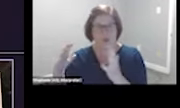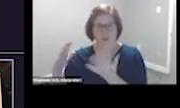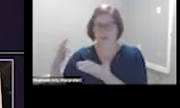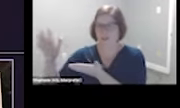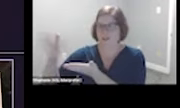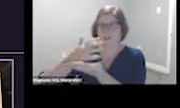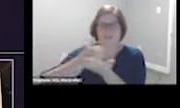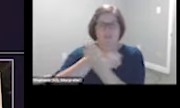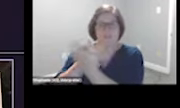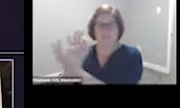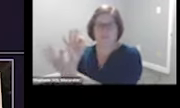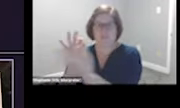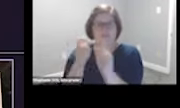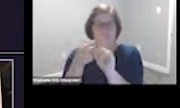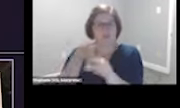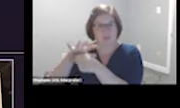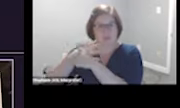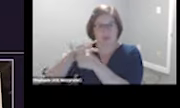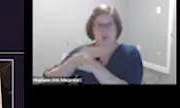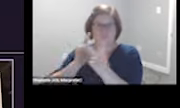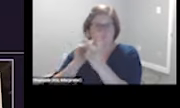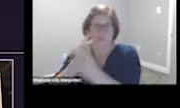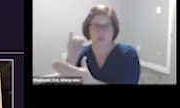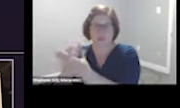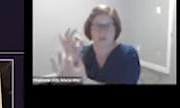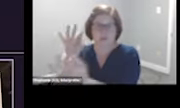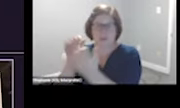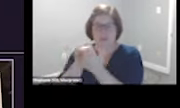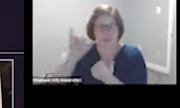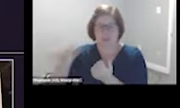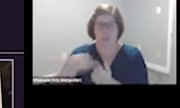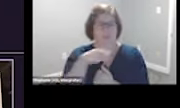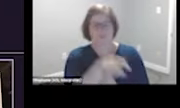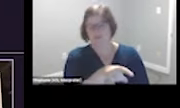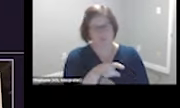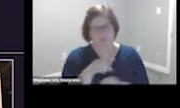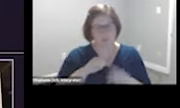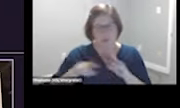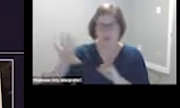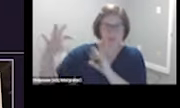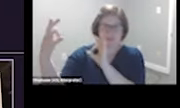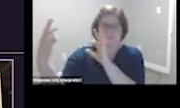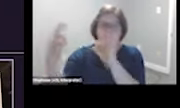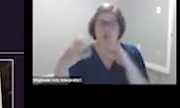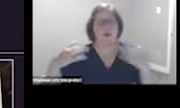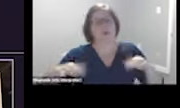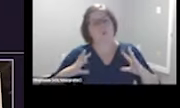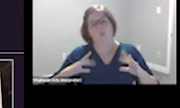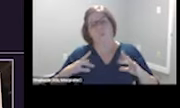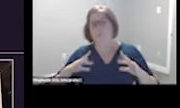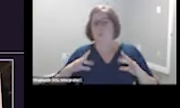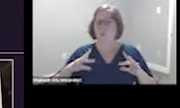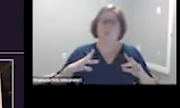feedback from the local vision impaired community in Portsmouth. And we continue to do that today. Everything new we develop, we always talk to as